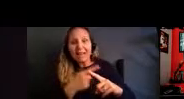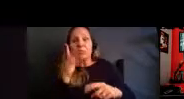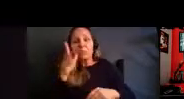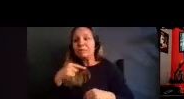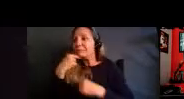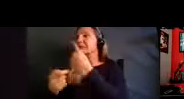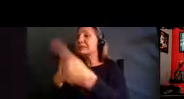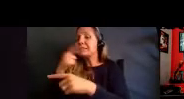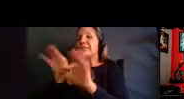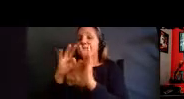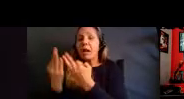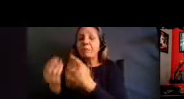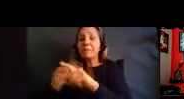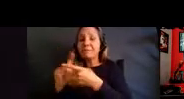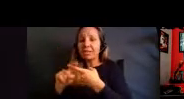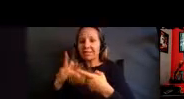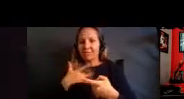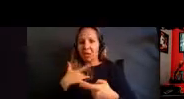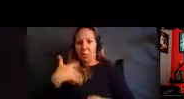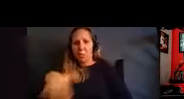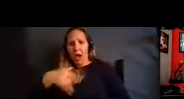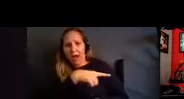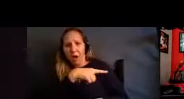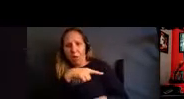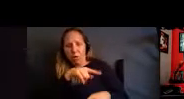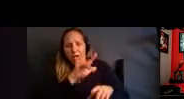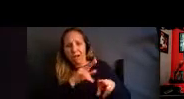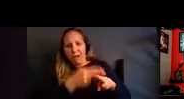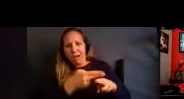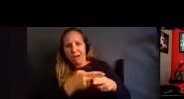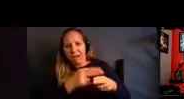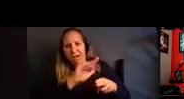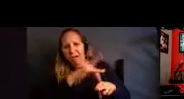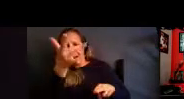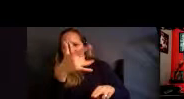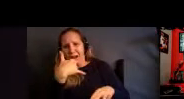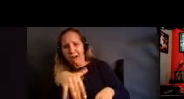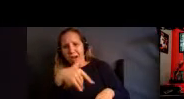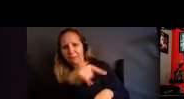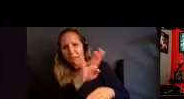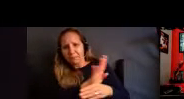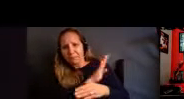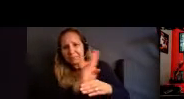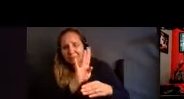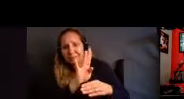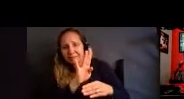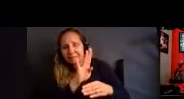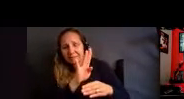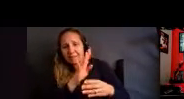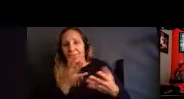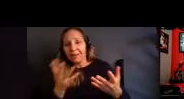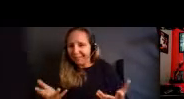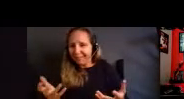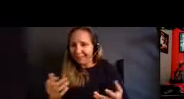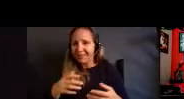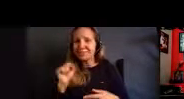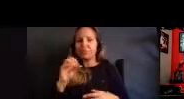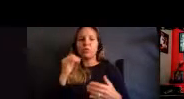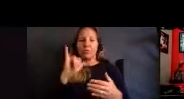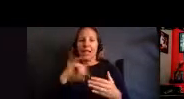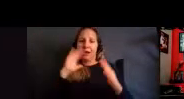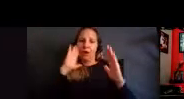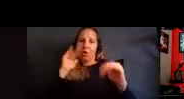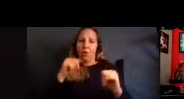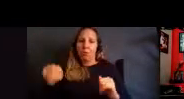is a space where they feel included and that other things have been considered is way more likely. So this is something that I hope that you take away with